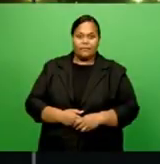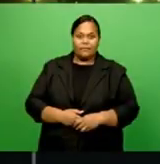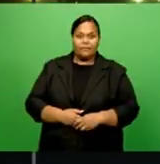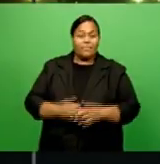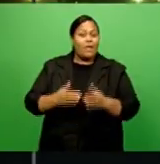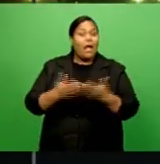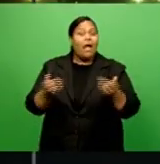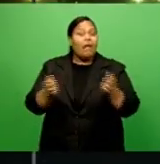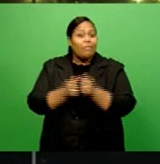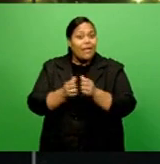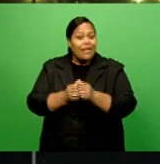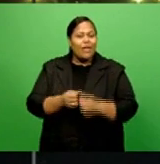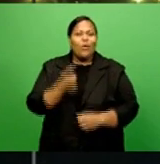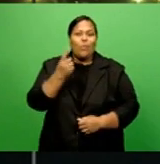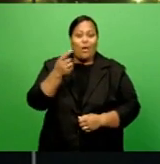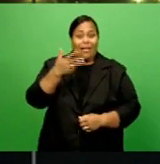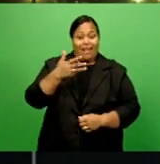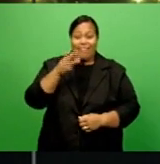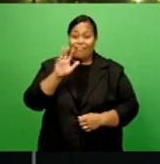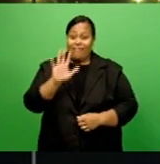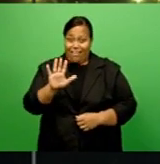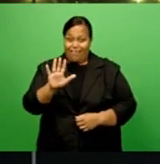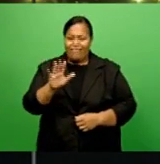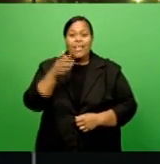A total of